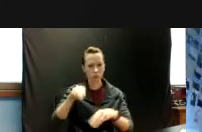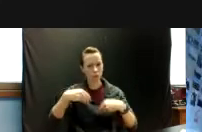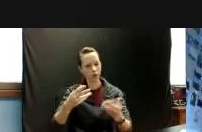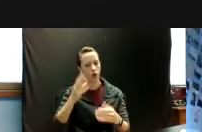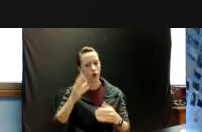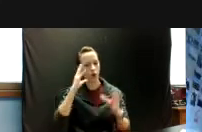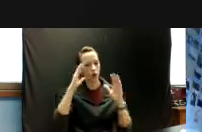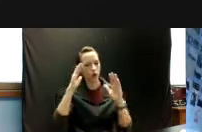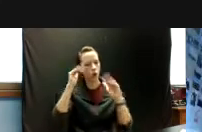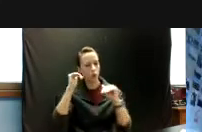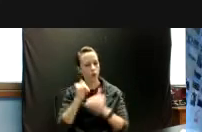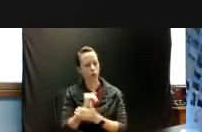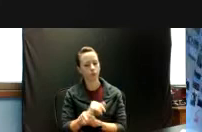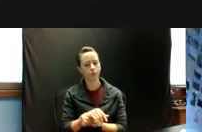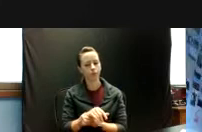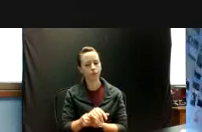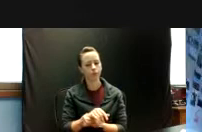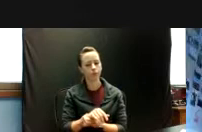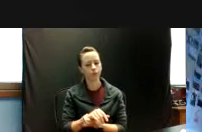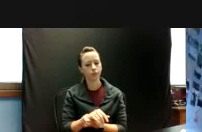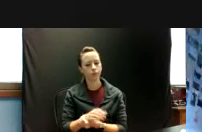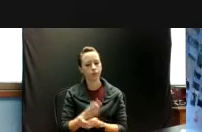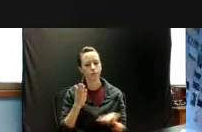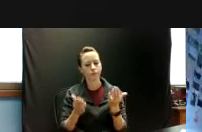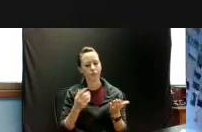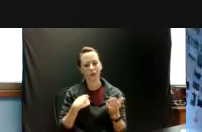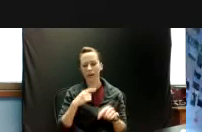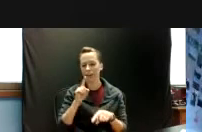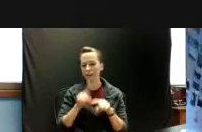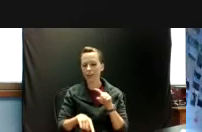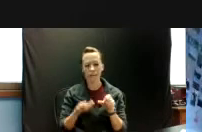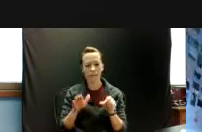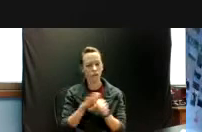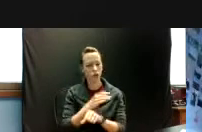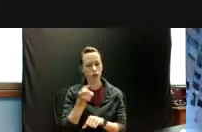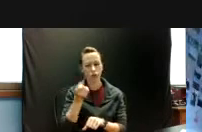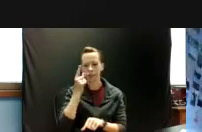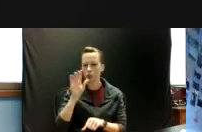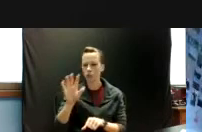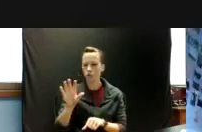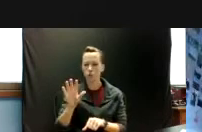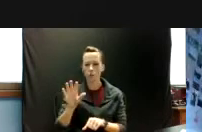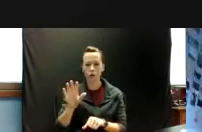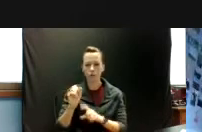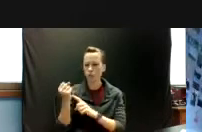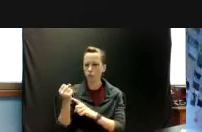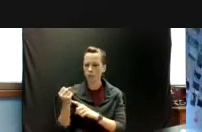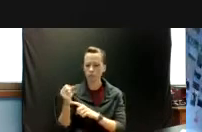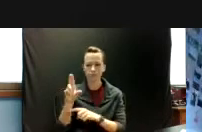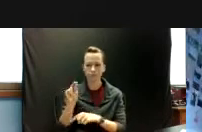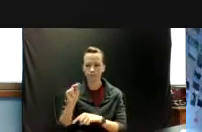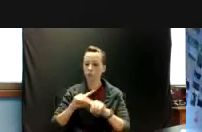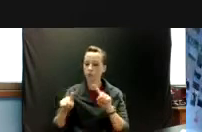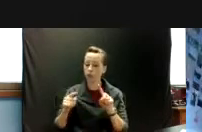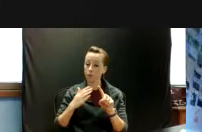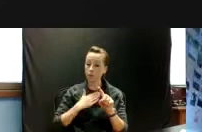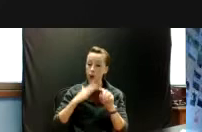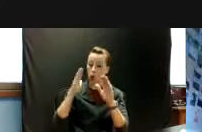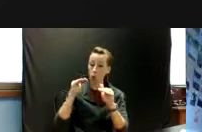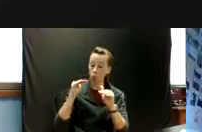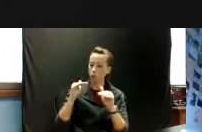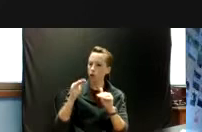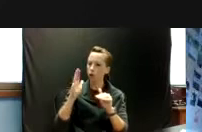don't really, maybe I can't completely understand exactly what you're going through, but my hope for you is that there's going to be a brighter